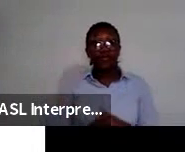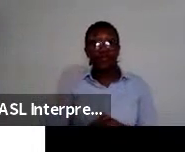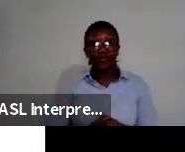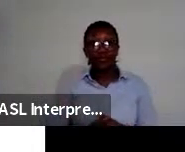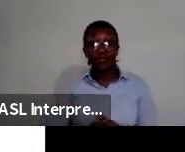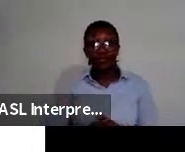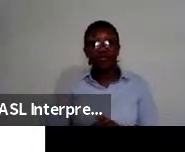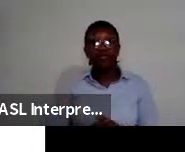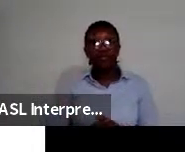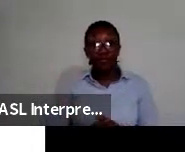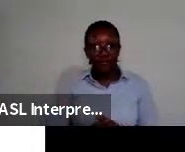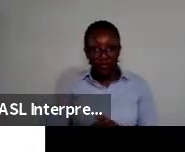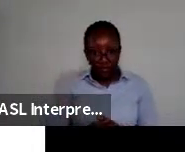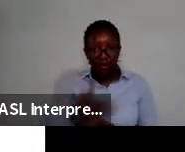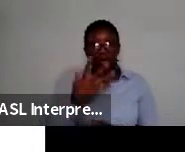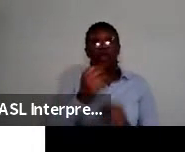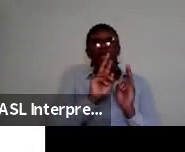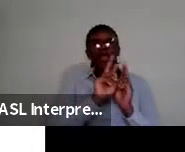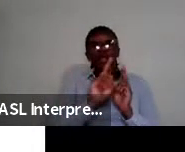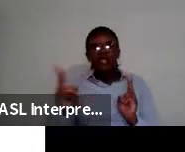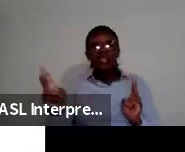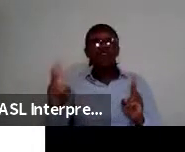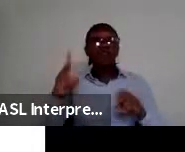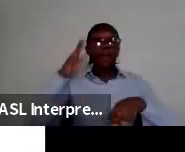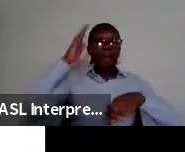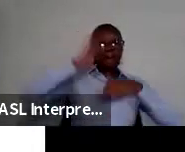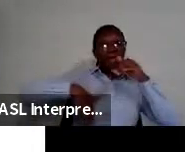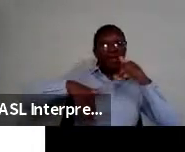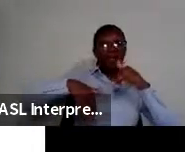the different penalties that are actually